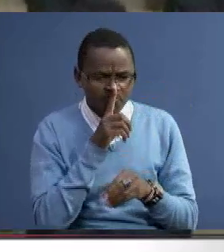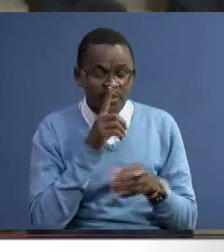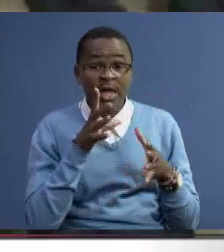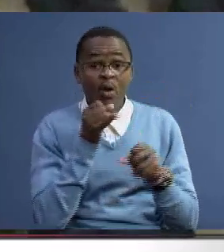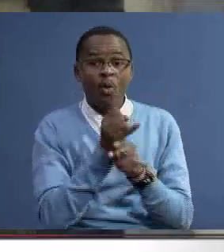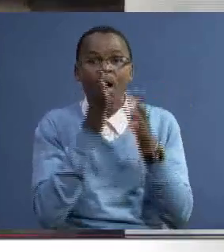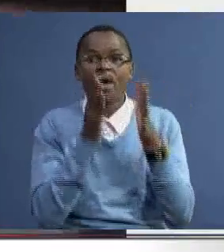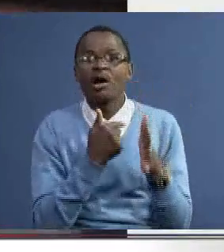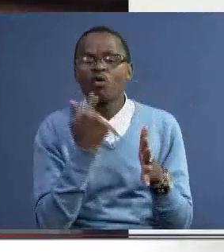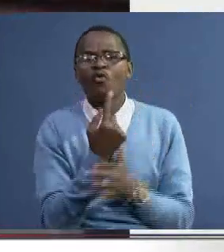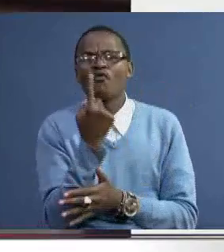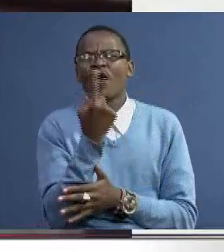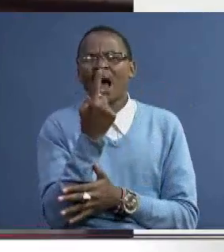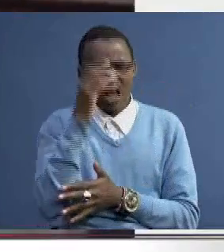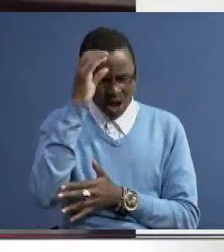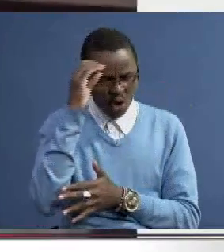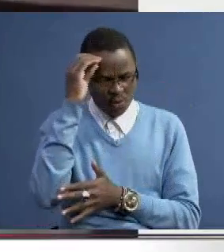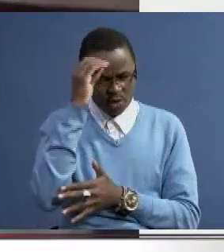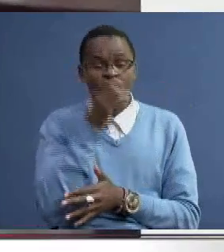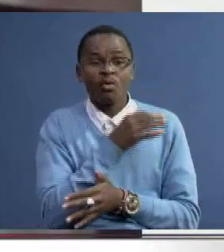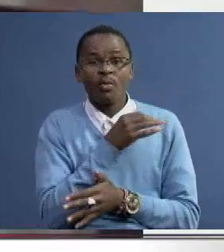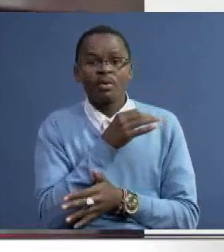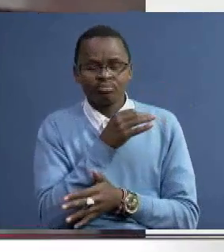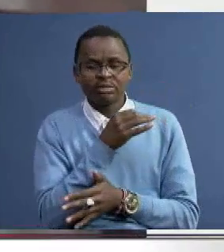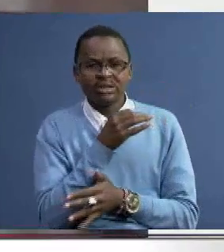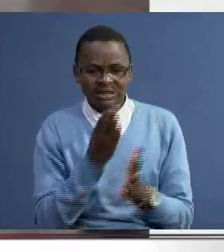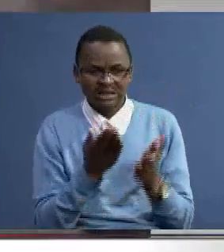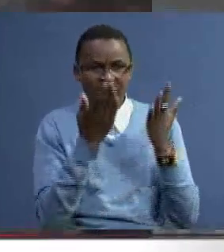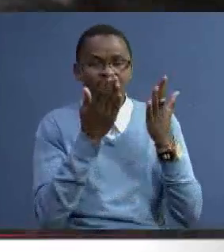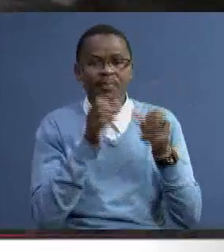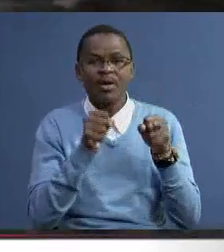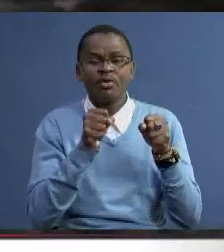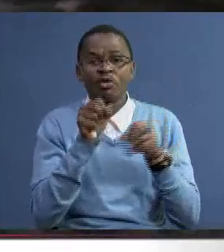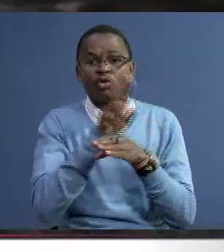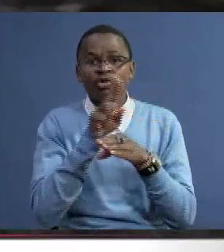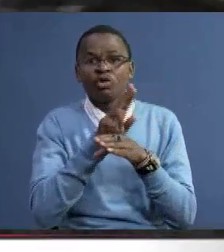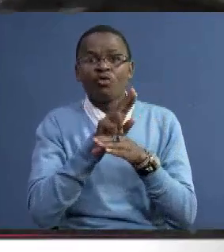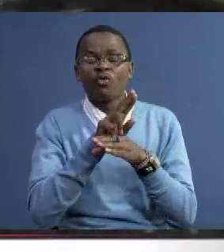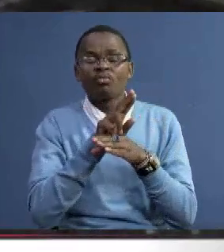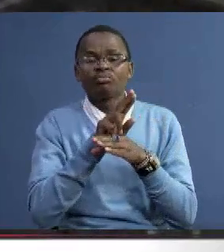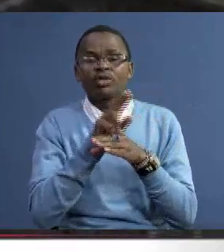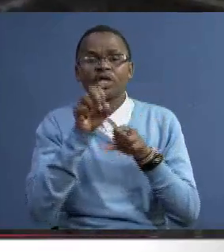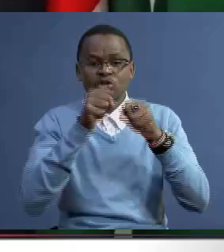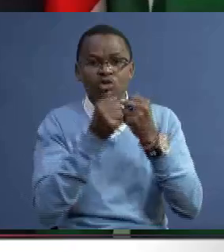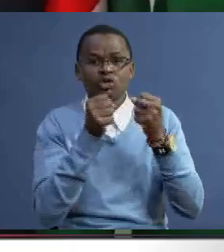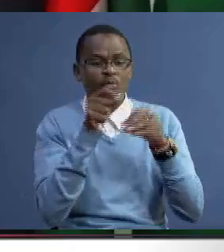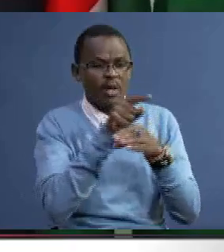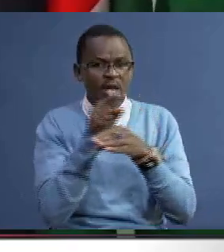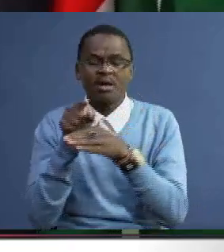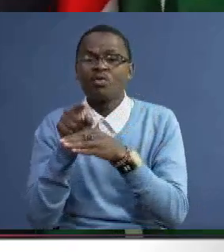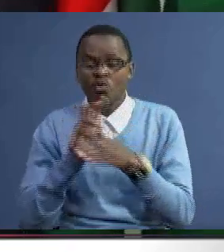local worker, whose first option for airing out complaints propagated by the boss is through the use of social media.